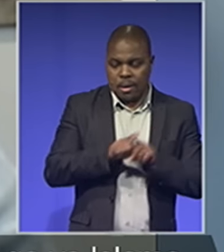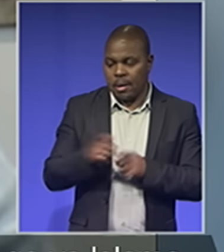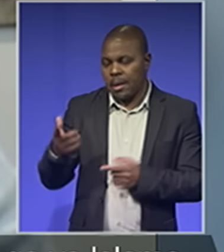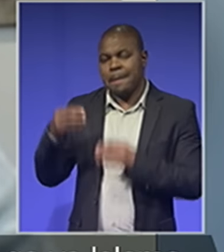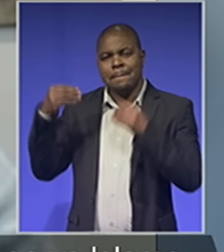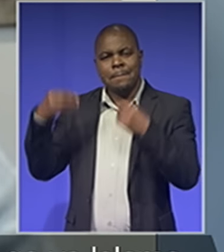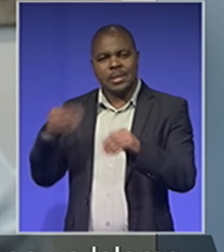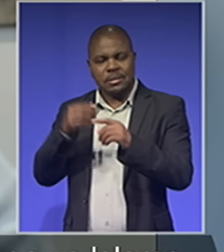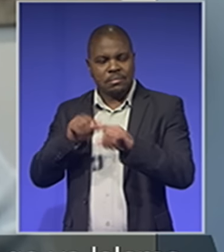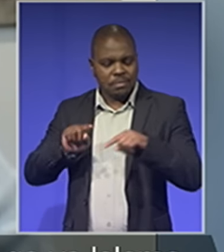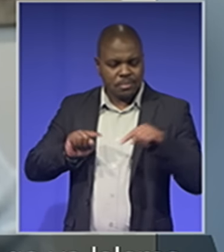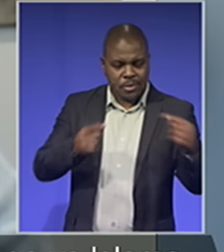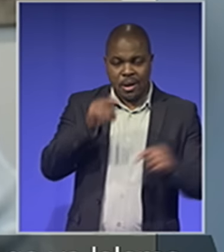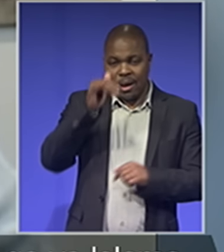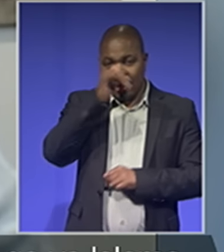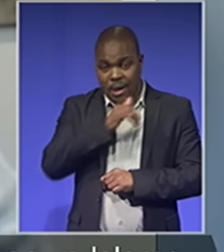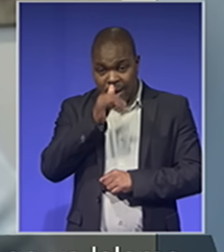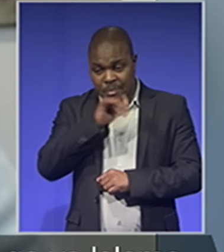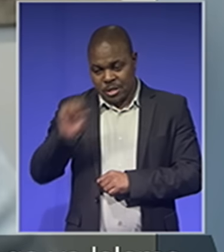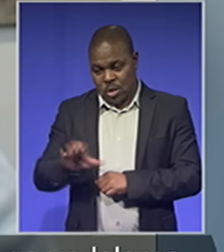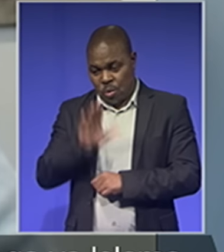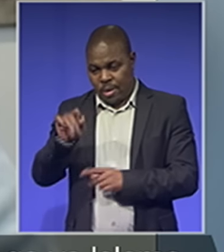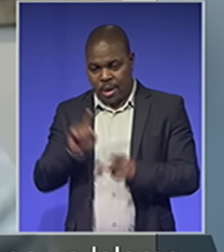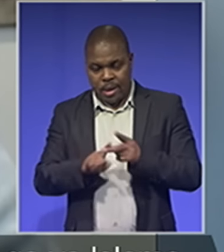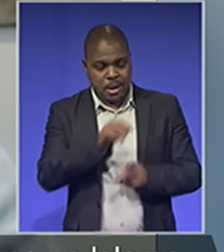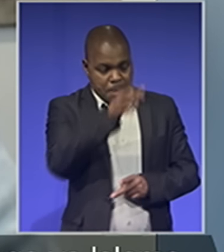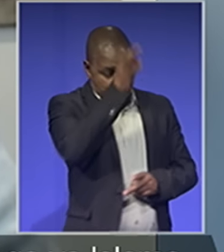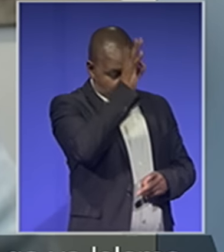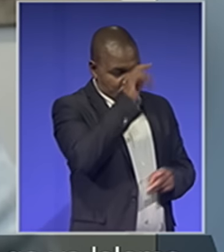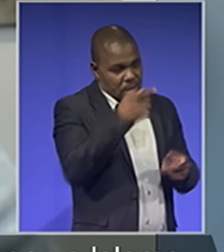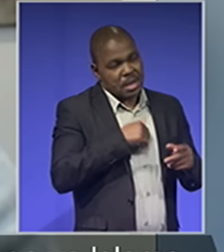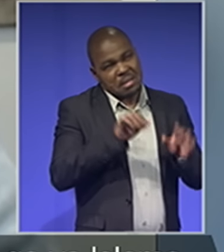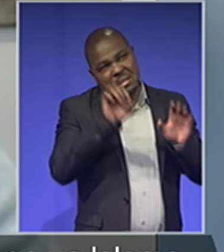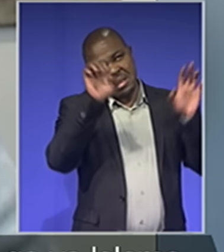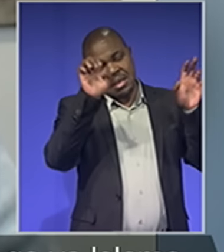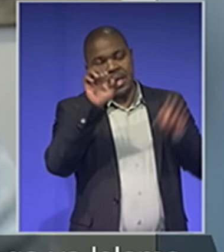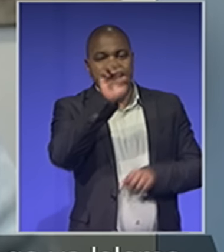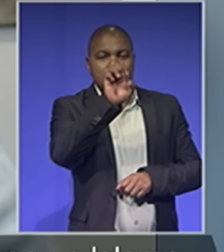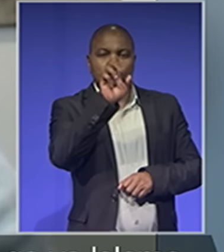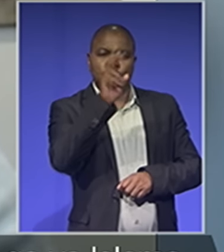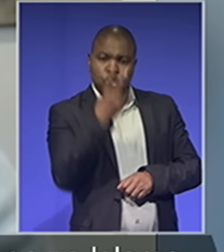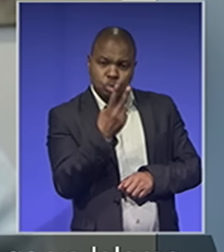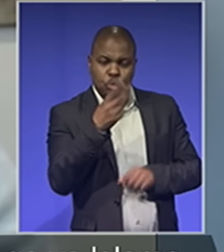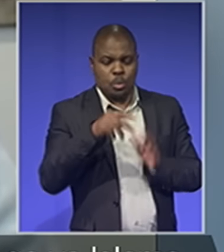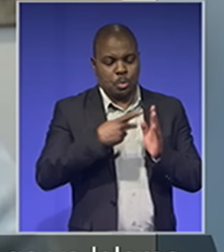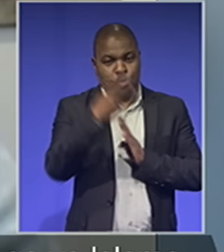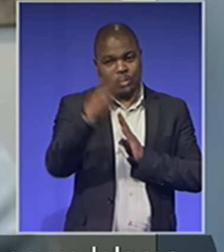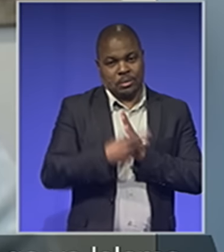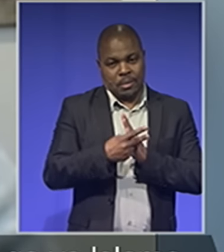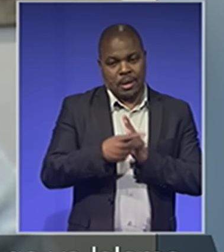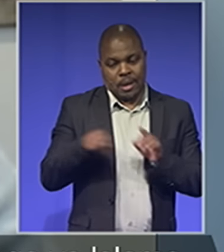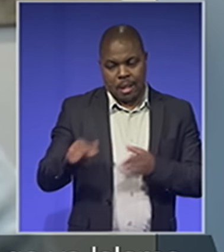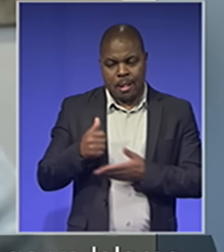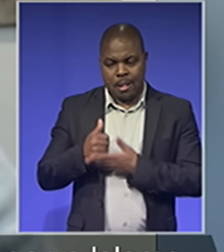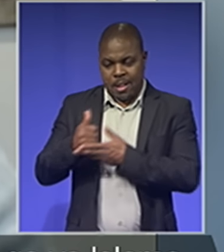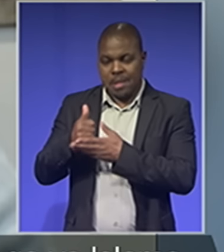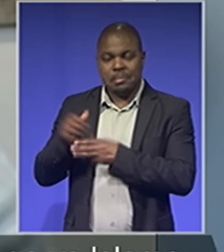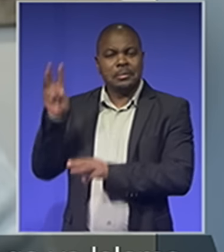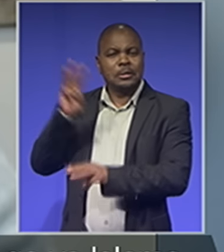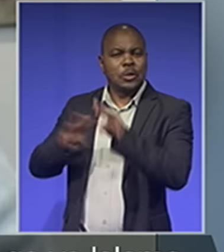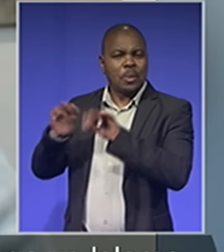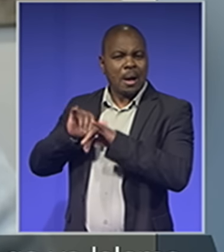South Africa and the South African Police Service, known as the E2 project, which is Eyes and Ears, which allows for the security